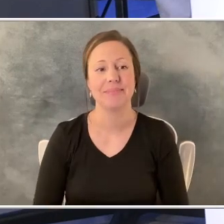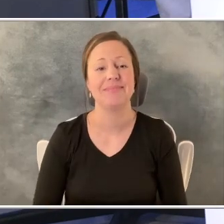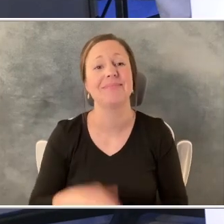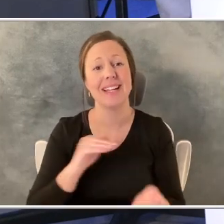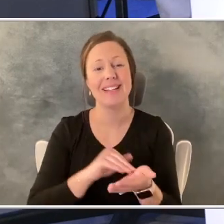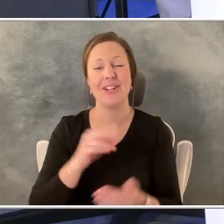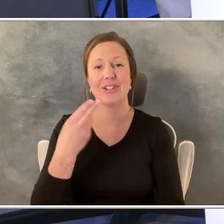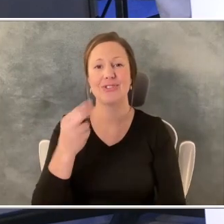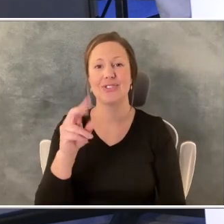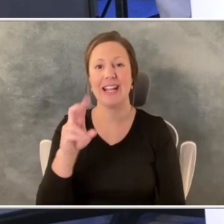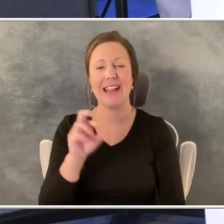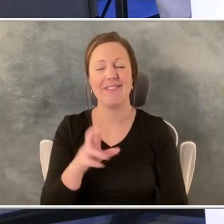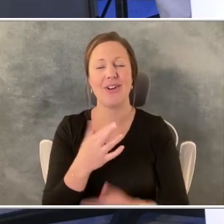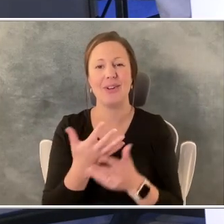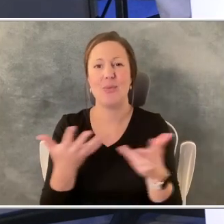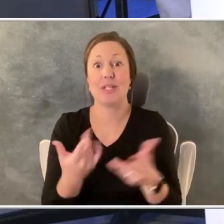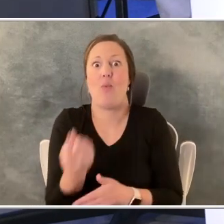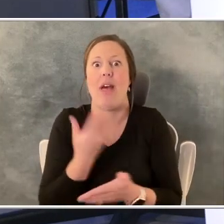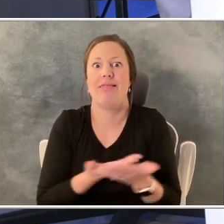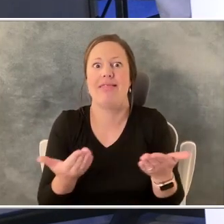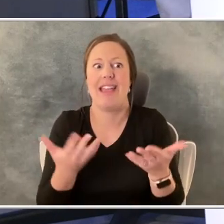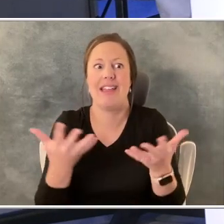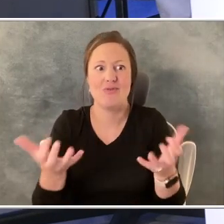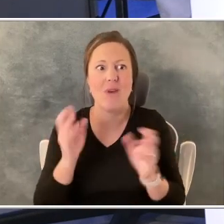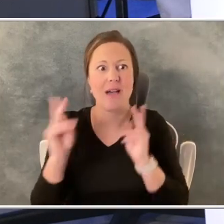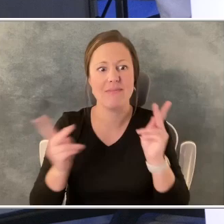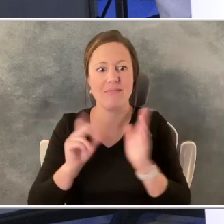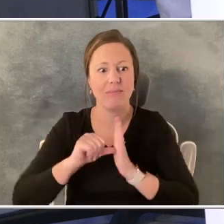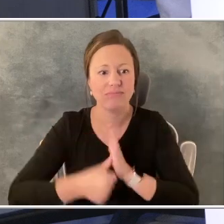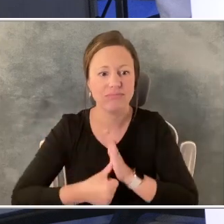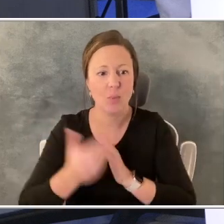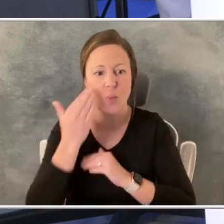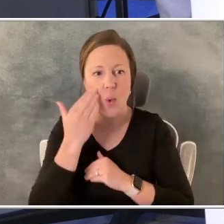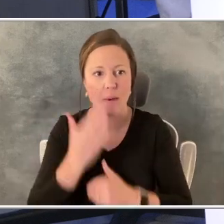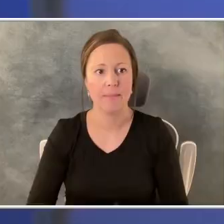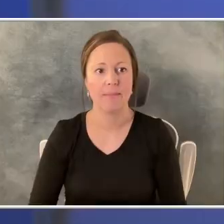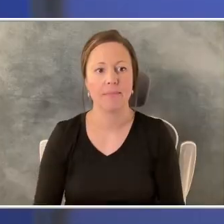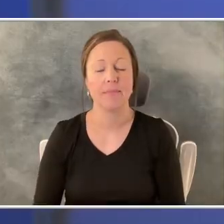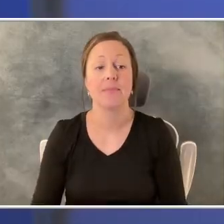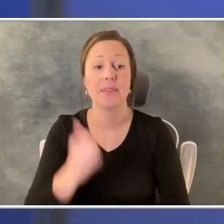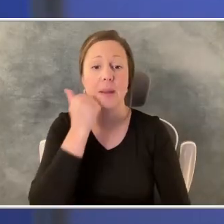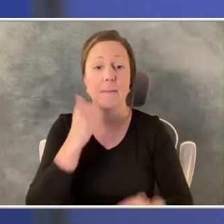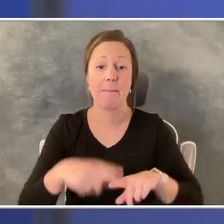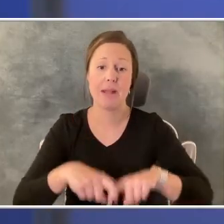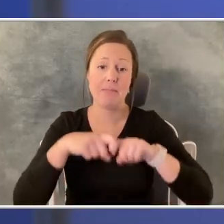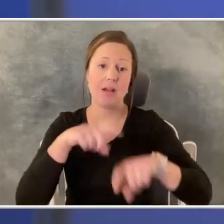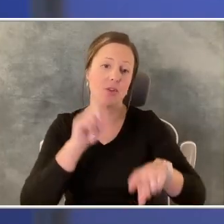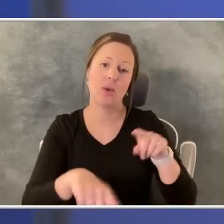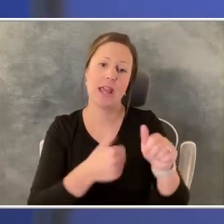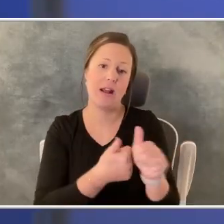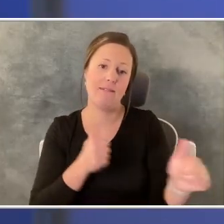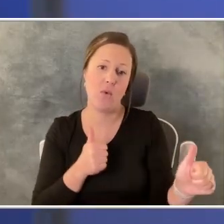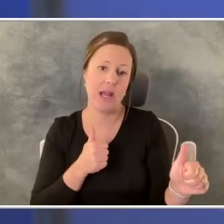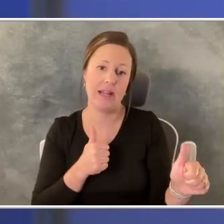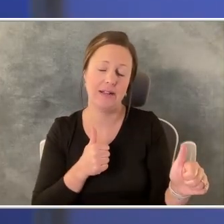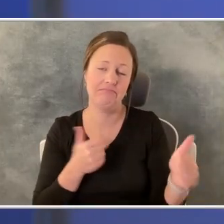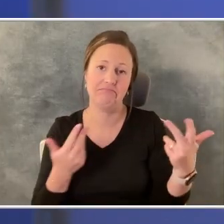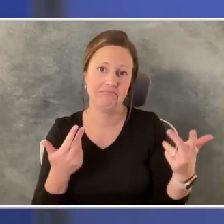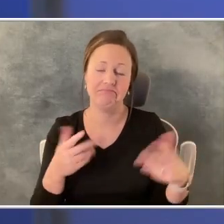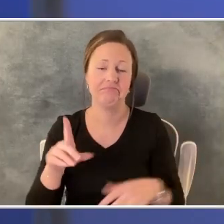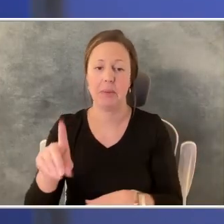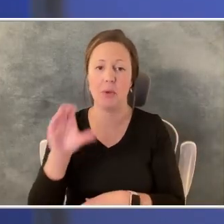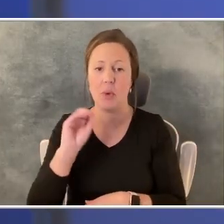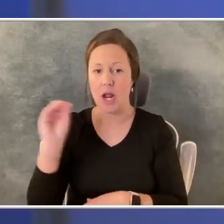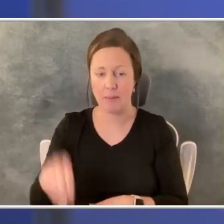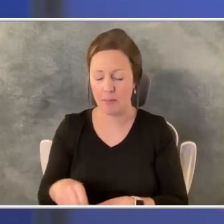one thing folks watching you really want them to take away? So menopause is inevitable. 100% of us, if we're lucky to live long enough, will lose the